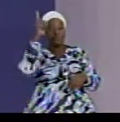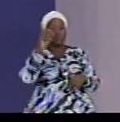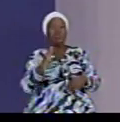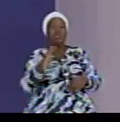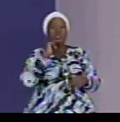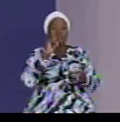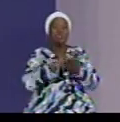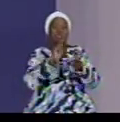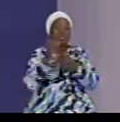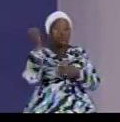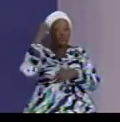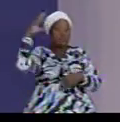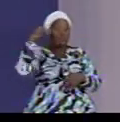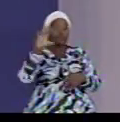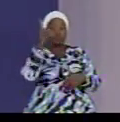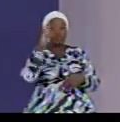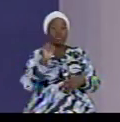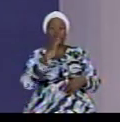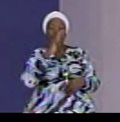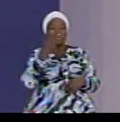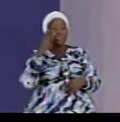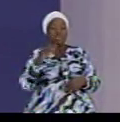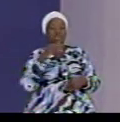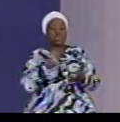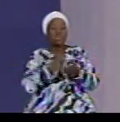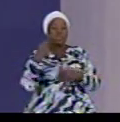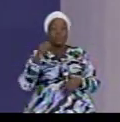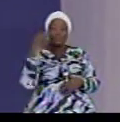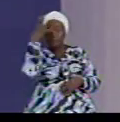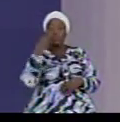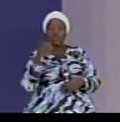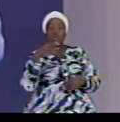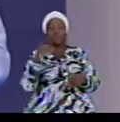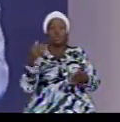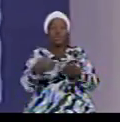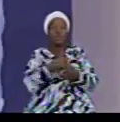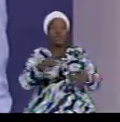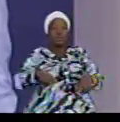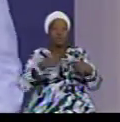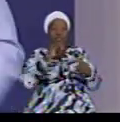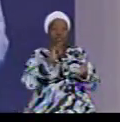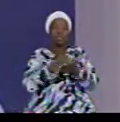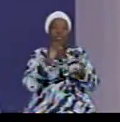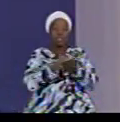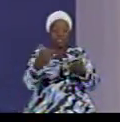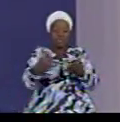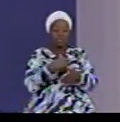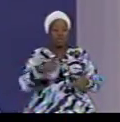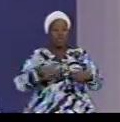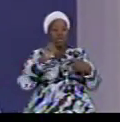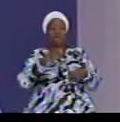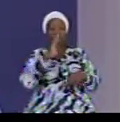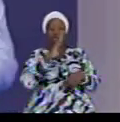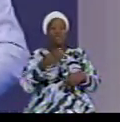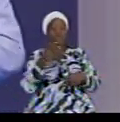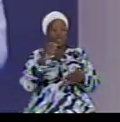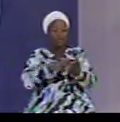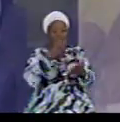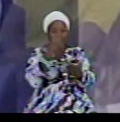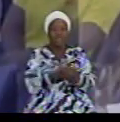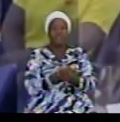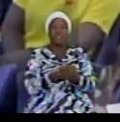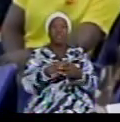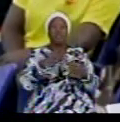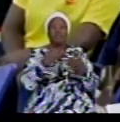that grace of God can be seen. The beauty of the new life is that that new life can be